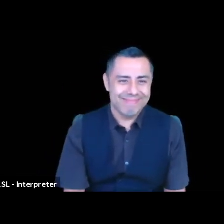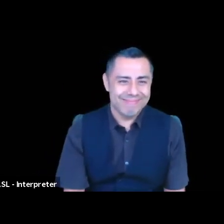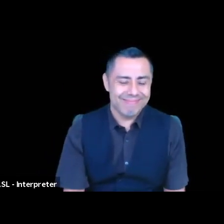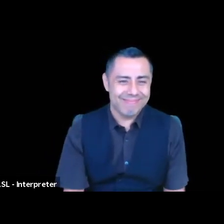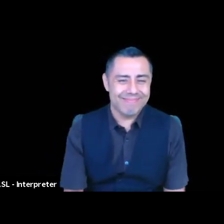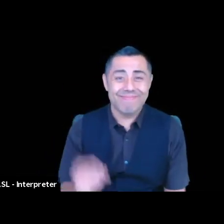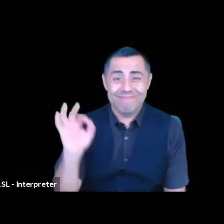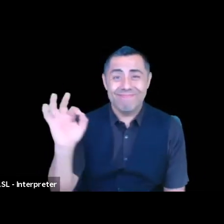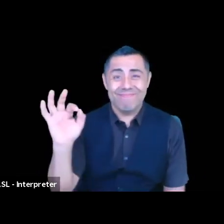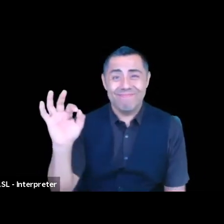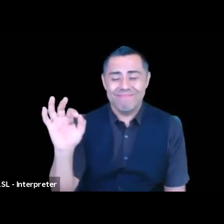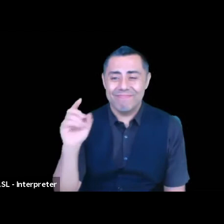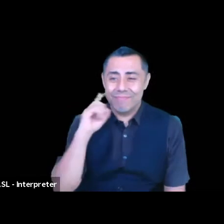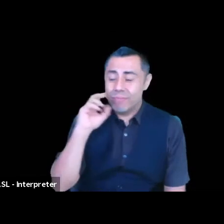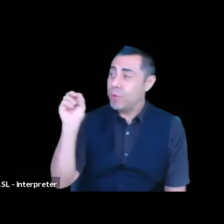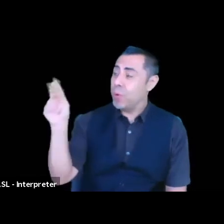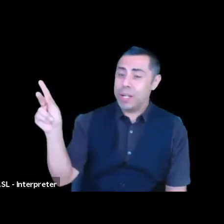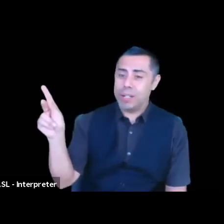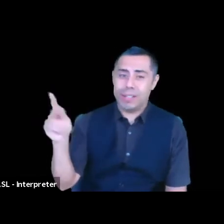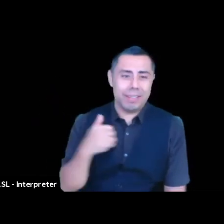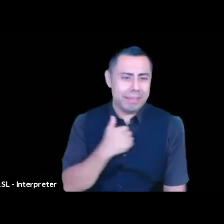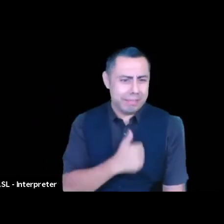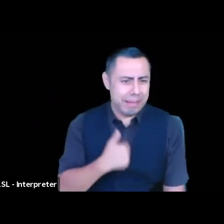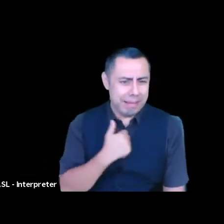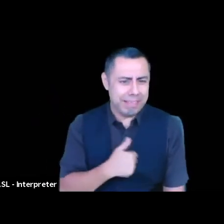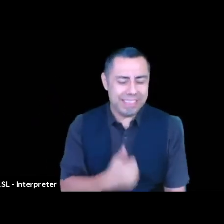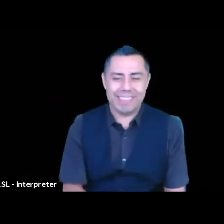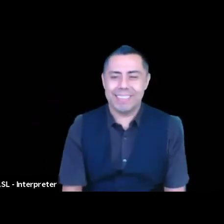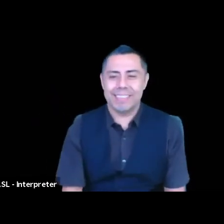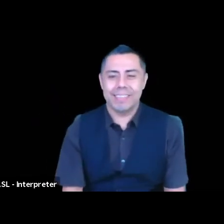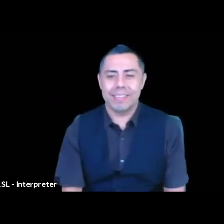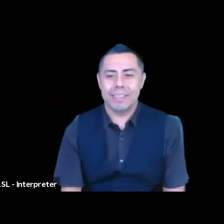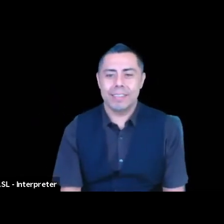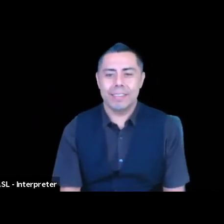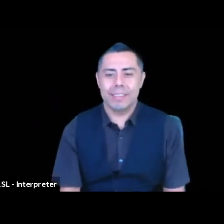There you go. Okay. Sorry.